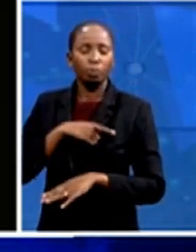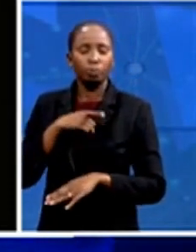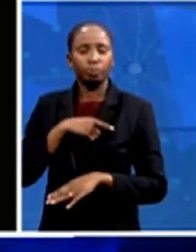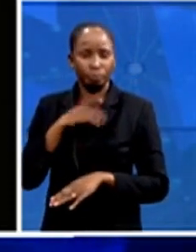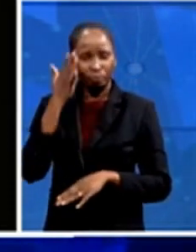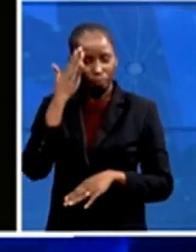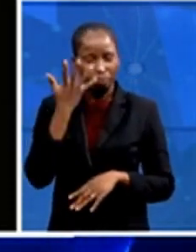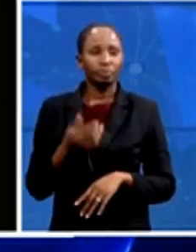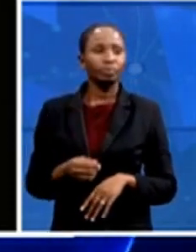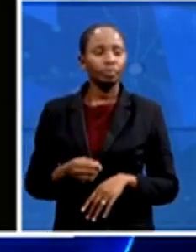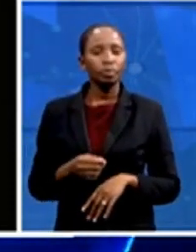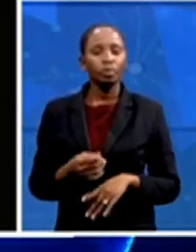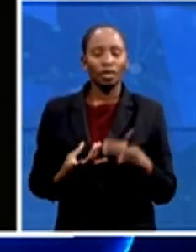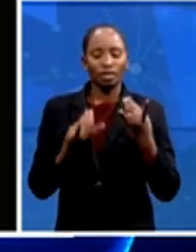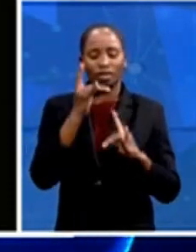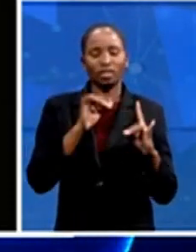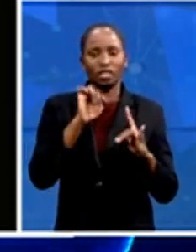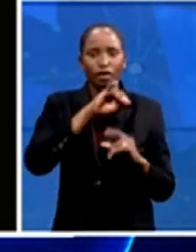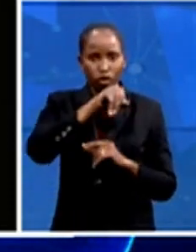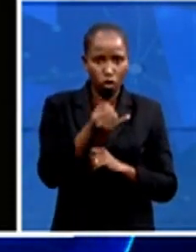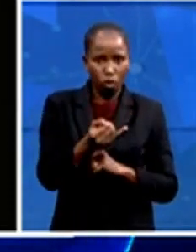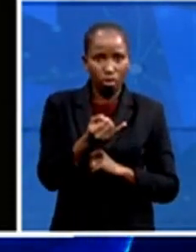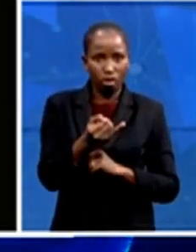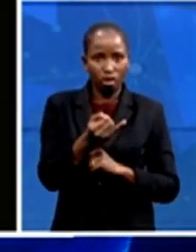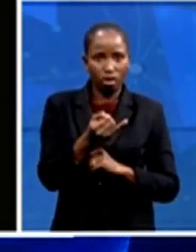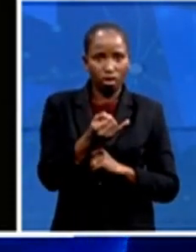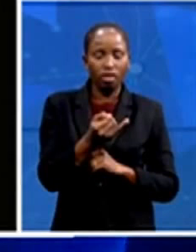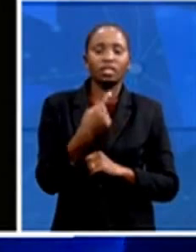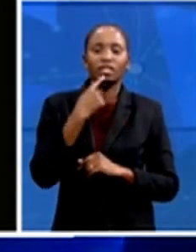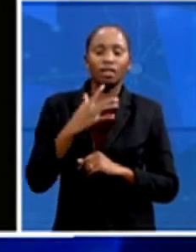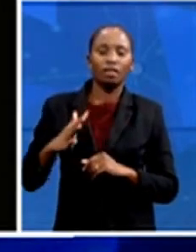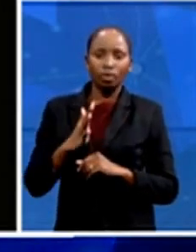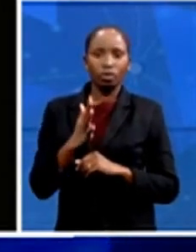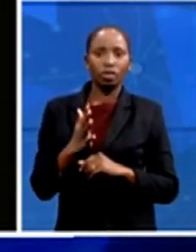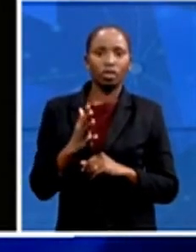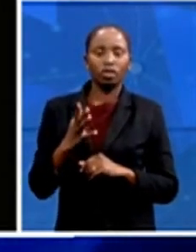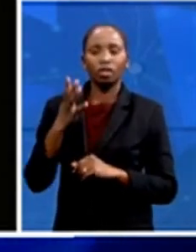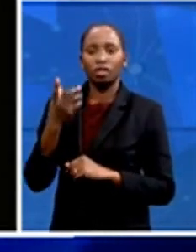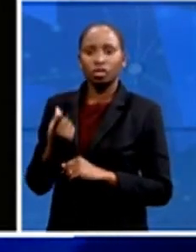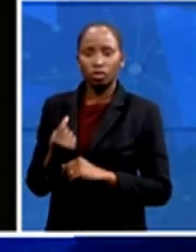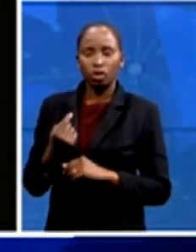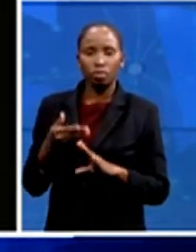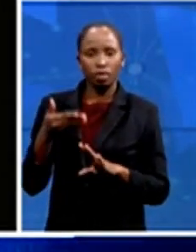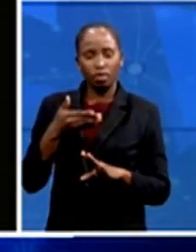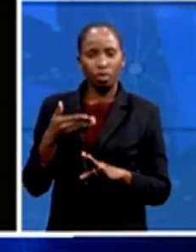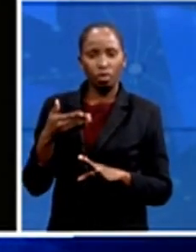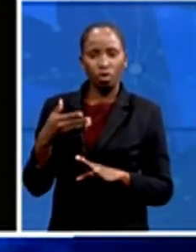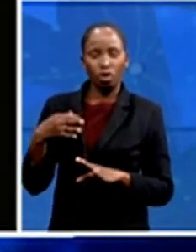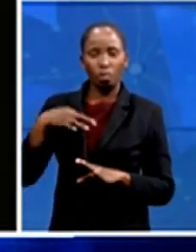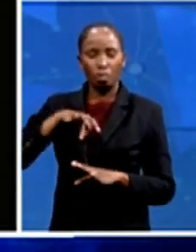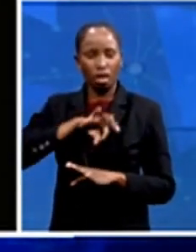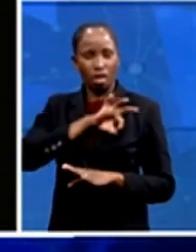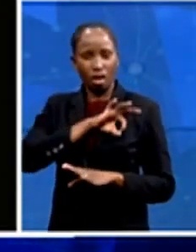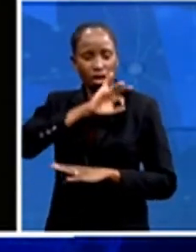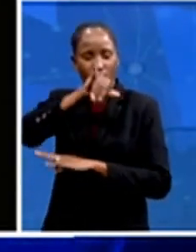Johannesburg, they're actually seeking to replace the late Mayor Jeff Makubo. And we know that the PEC's